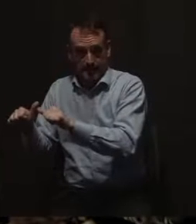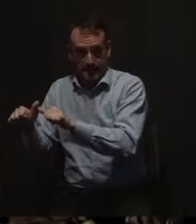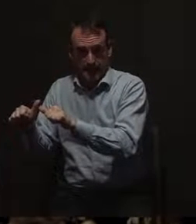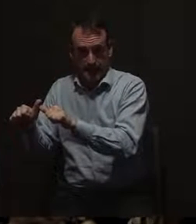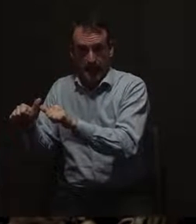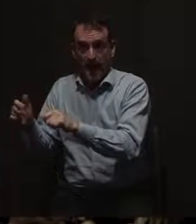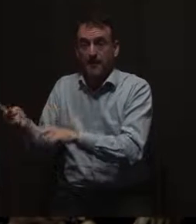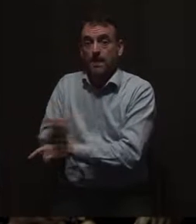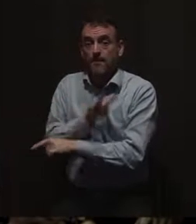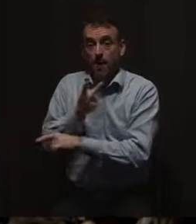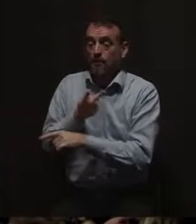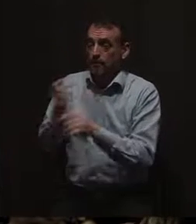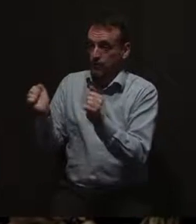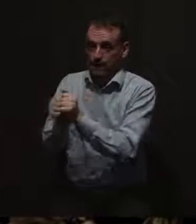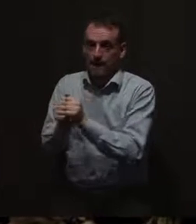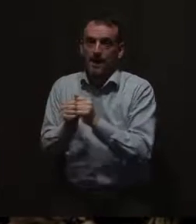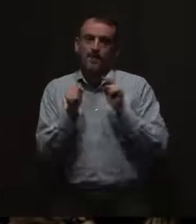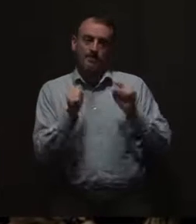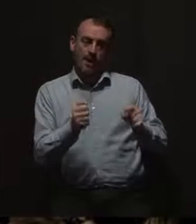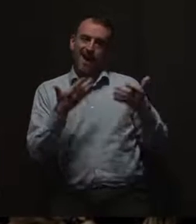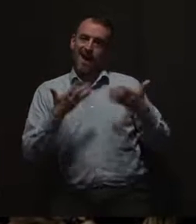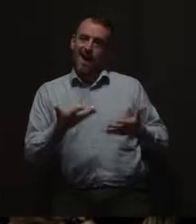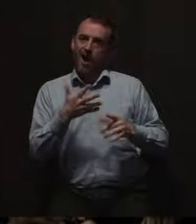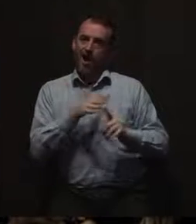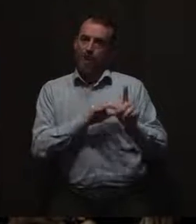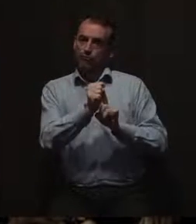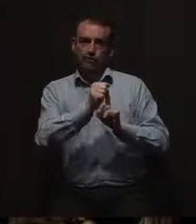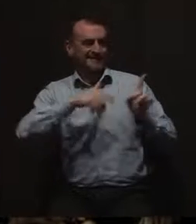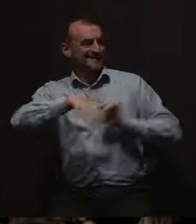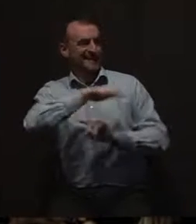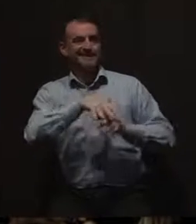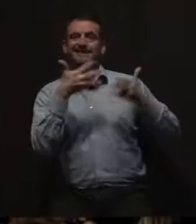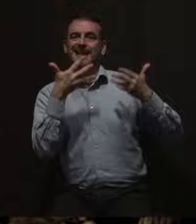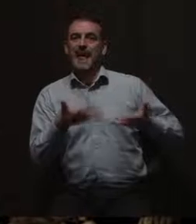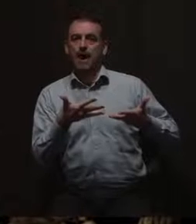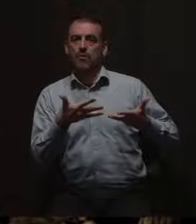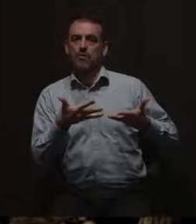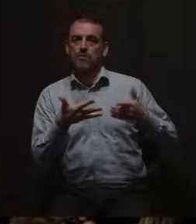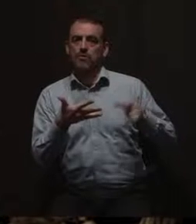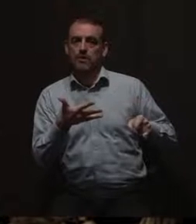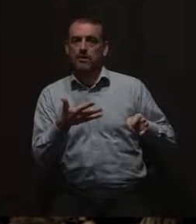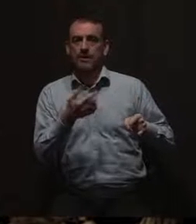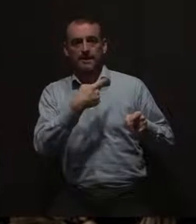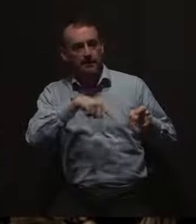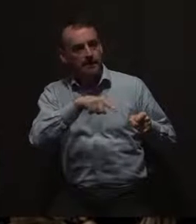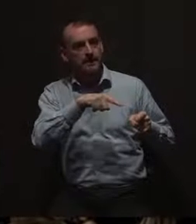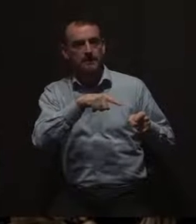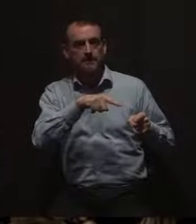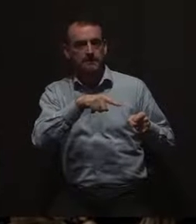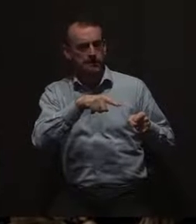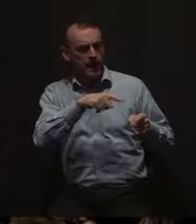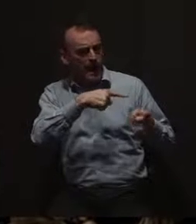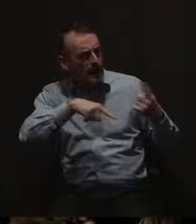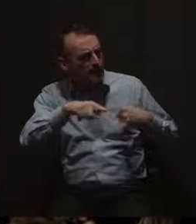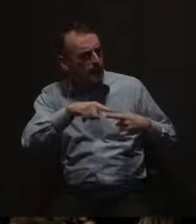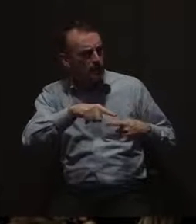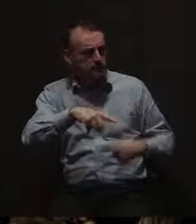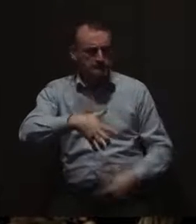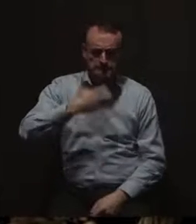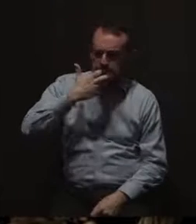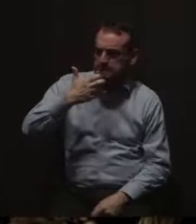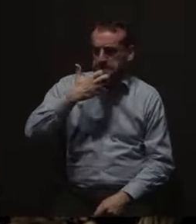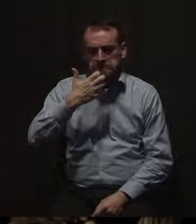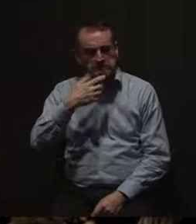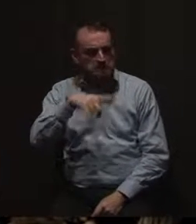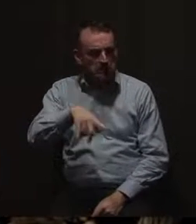enthusiastically. What we are doing in our society, we always meet, and everybody's kind of begrudged and kind of unhappy, but yeah,